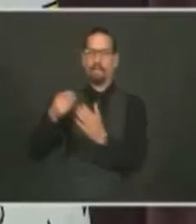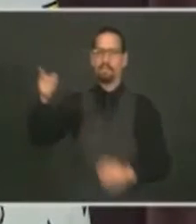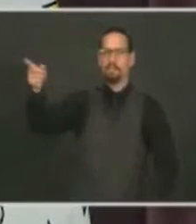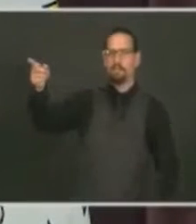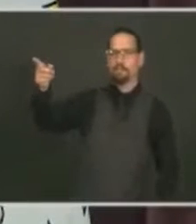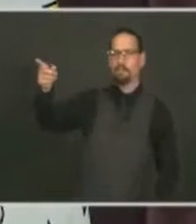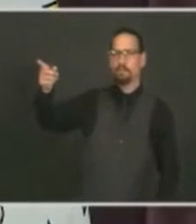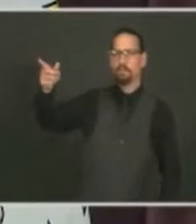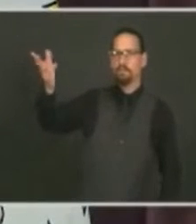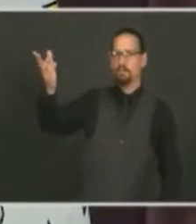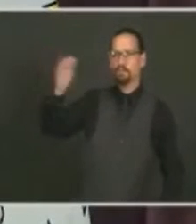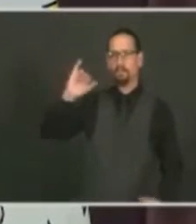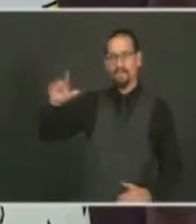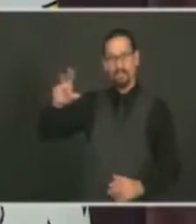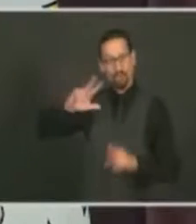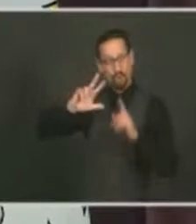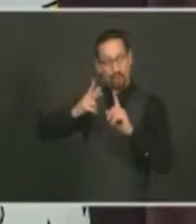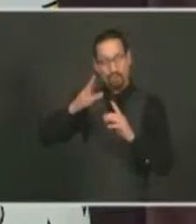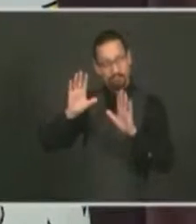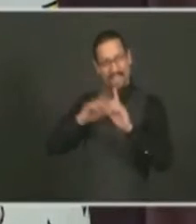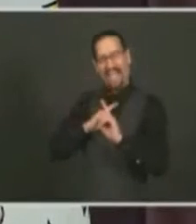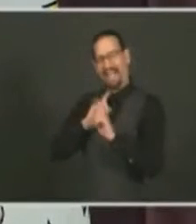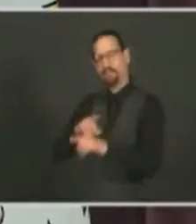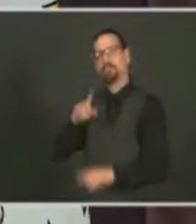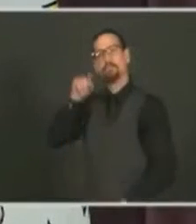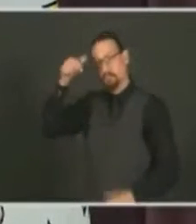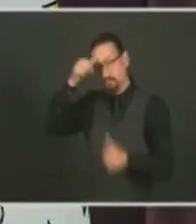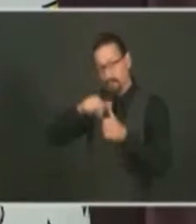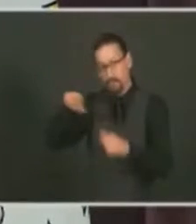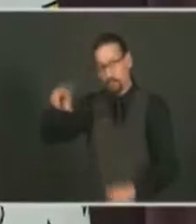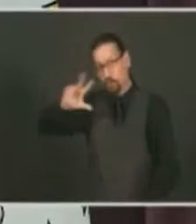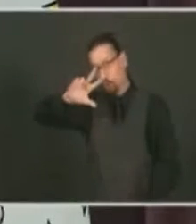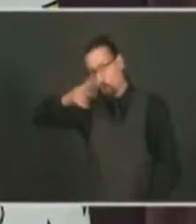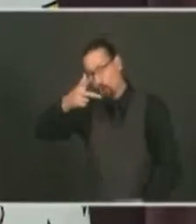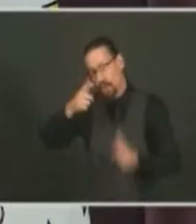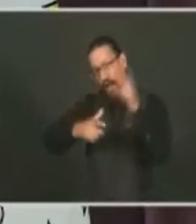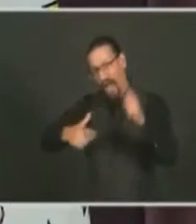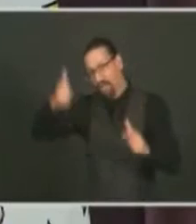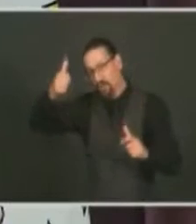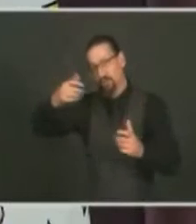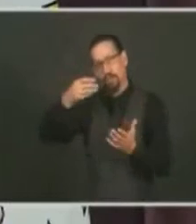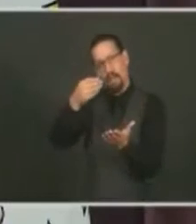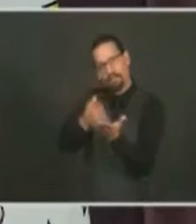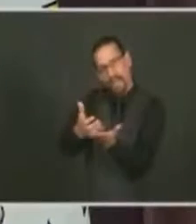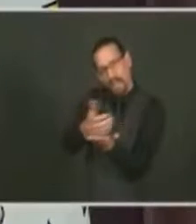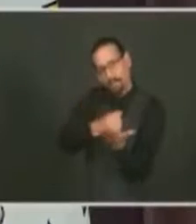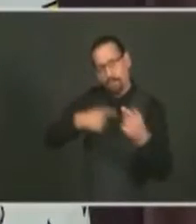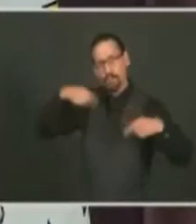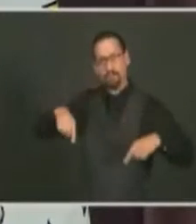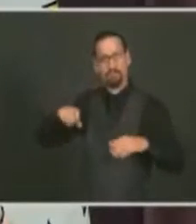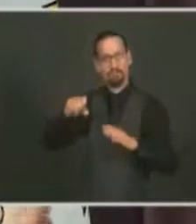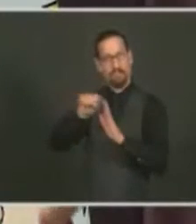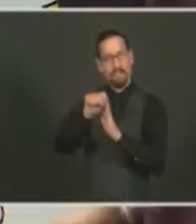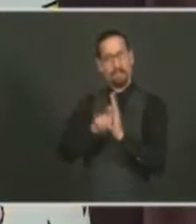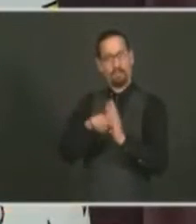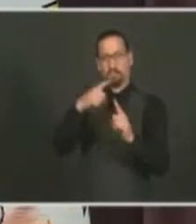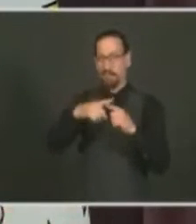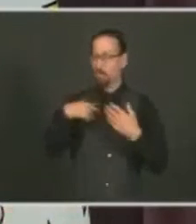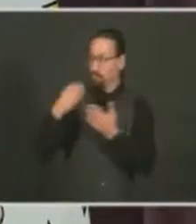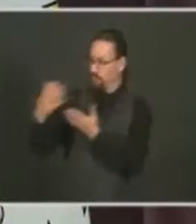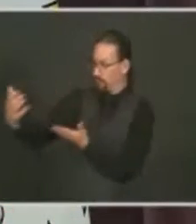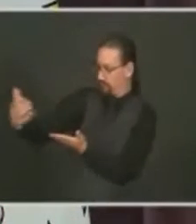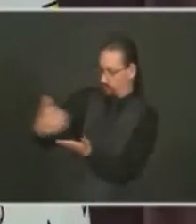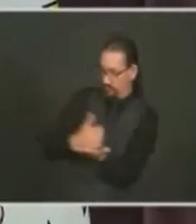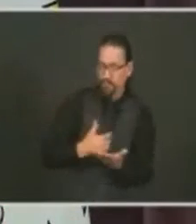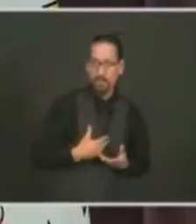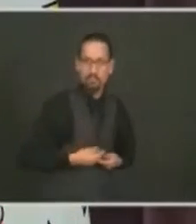revenue for Rhode Island, and we share substantially in their revenue and their profits, unlike any other business. So it's an